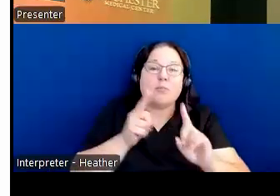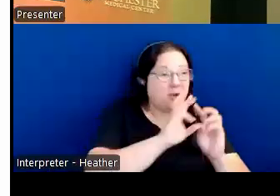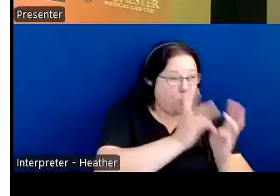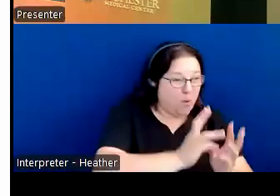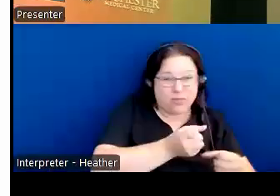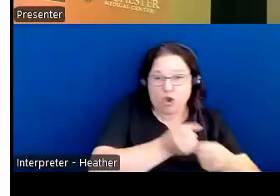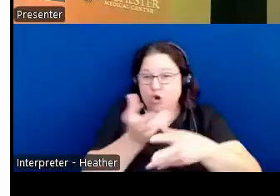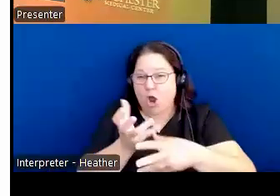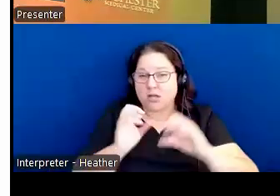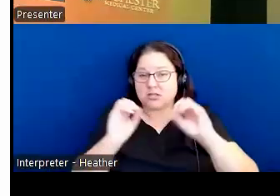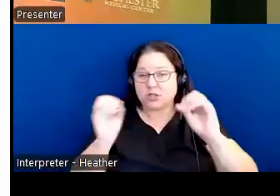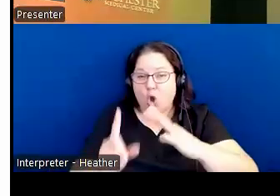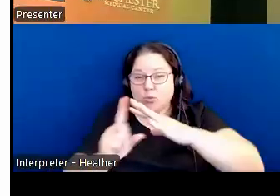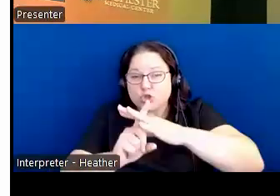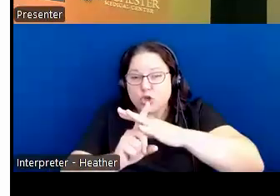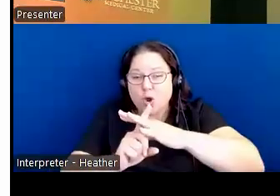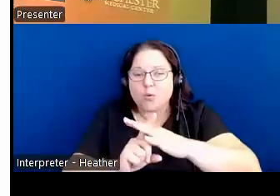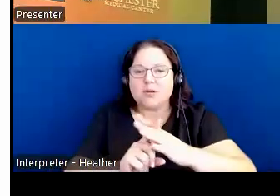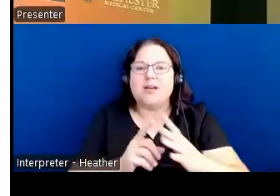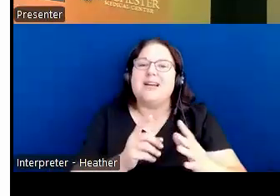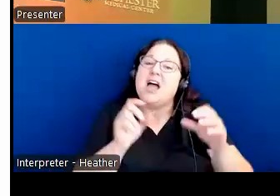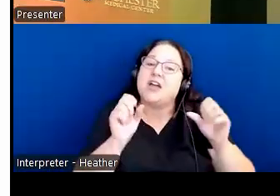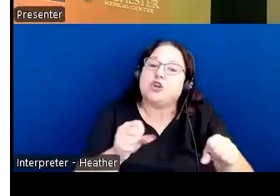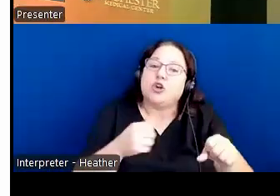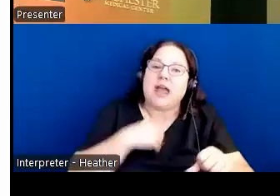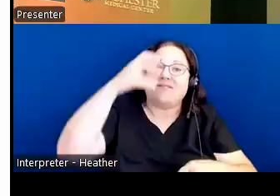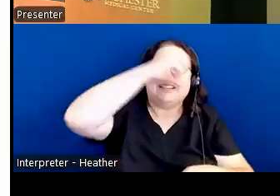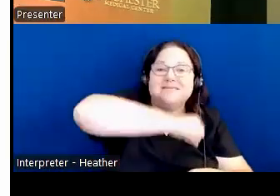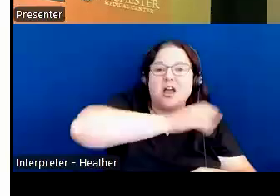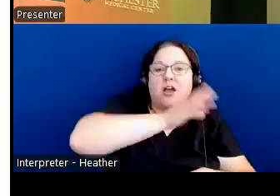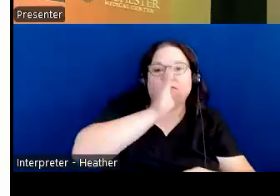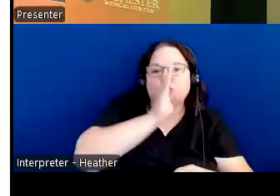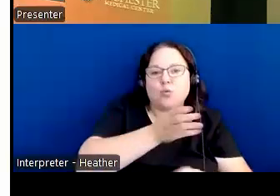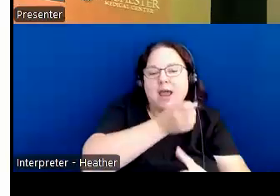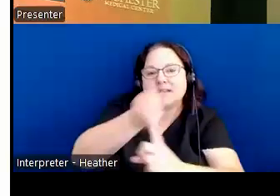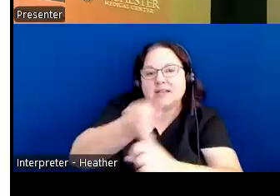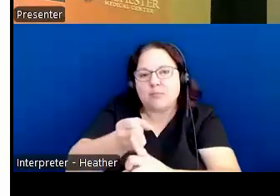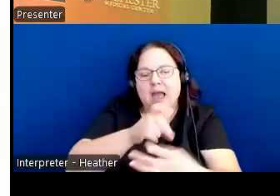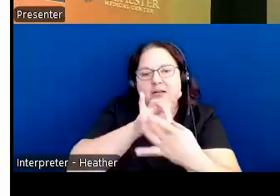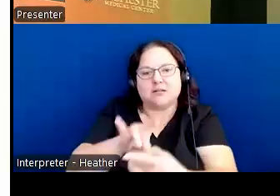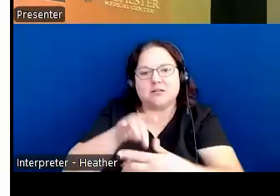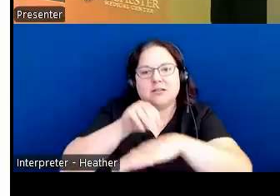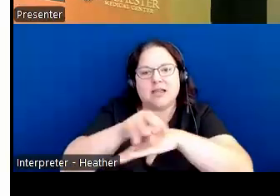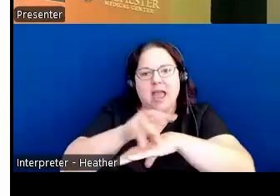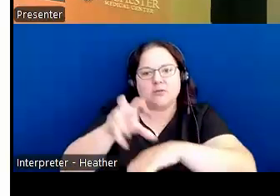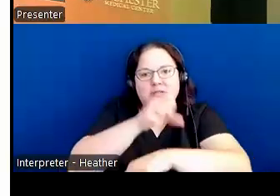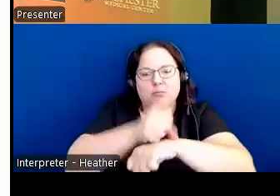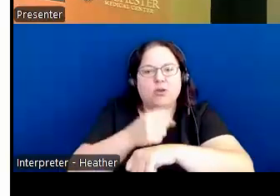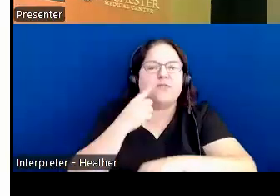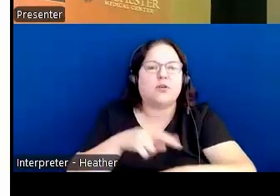an estimate for the direct impact of an additional counseling appointment on someone's risk of